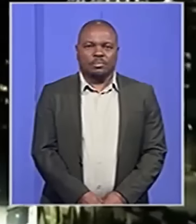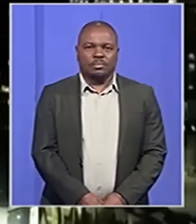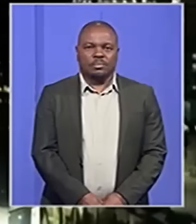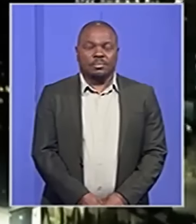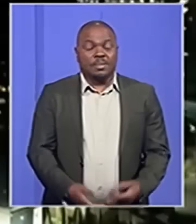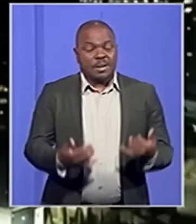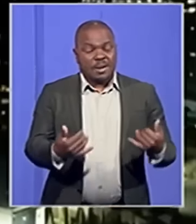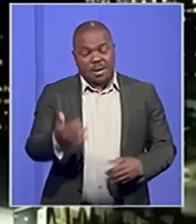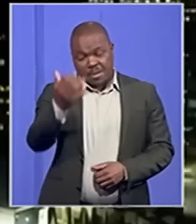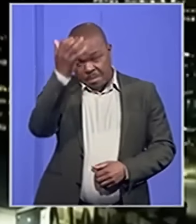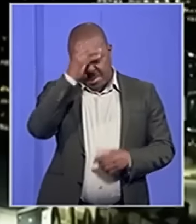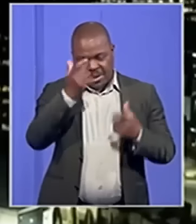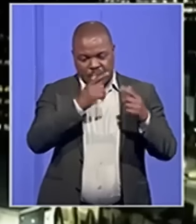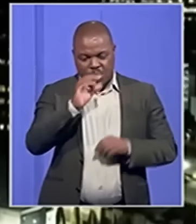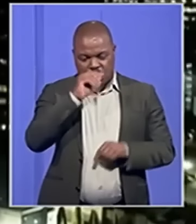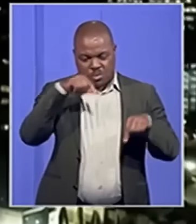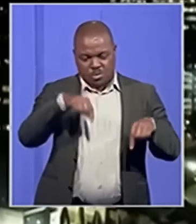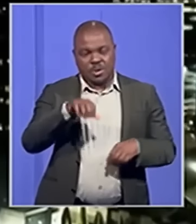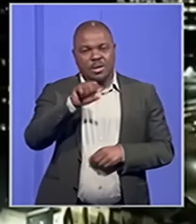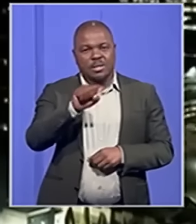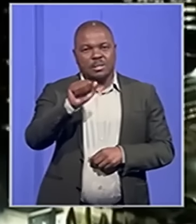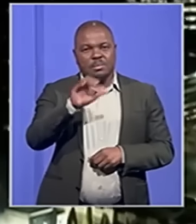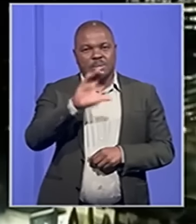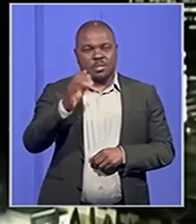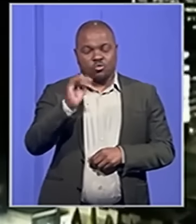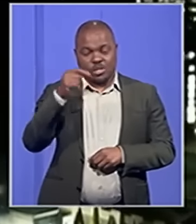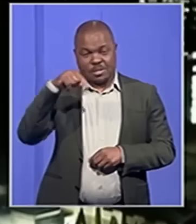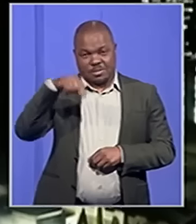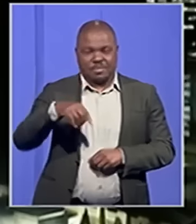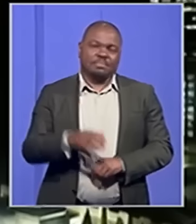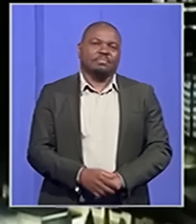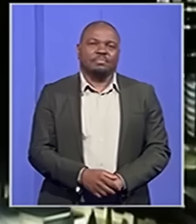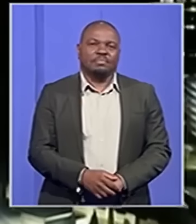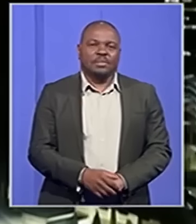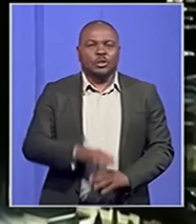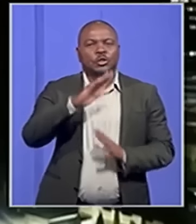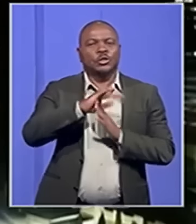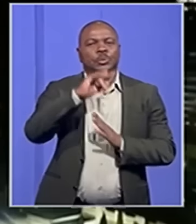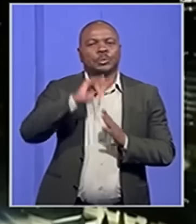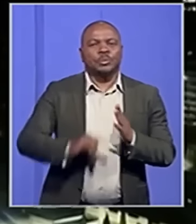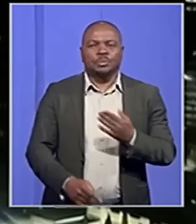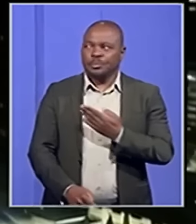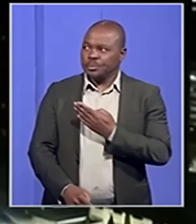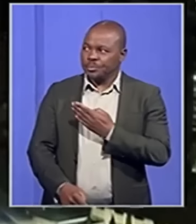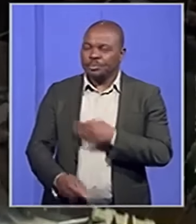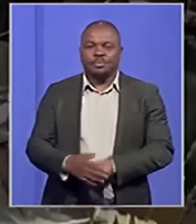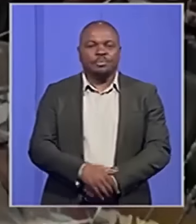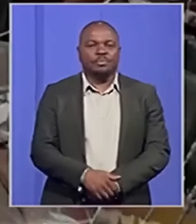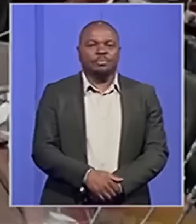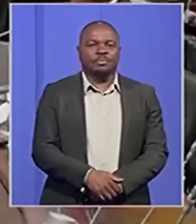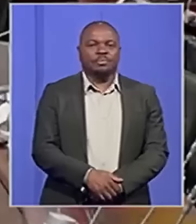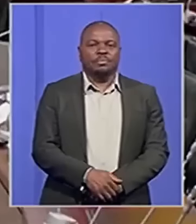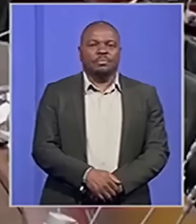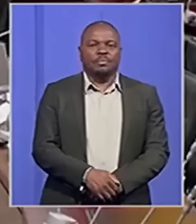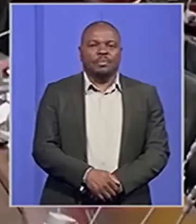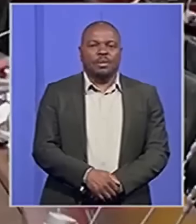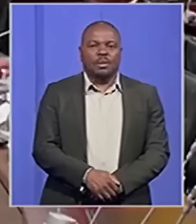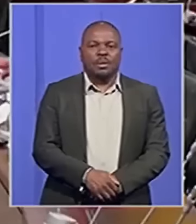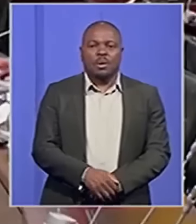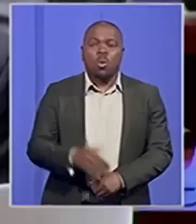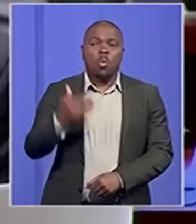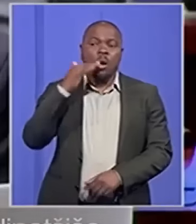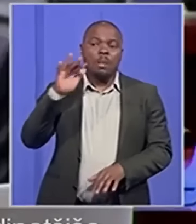Check ditaba tša sepedi tša SABC 2 go tšwa ka Auckland Park, Johannesburg. Ditlhogo tša tšona ke tše. In the police must